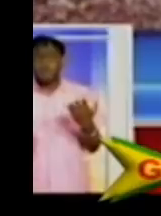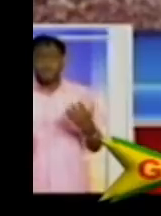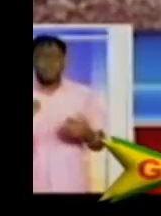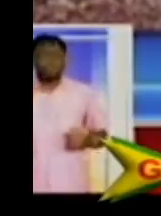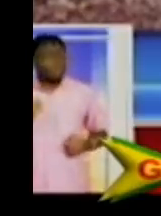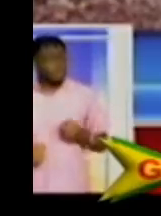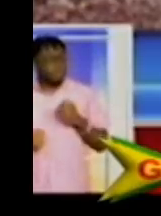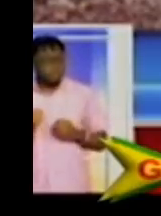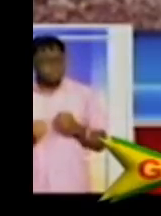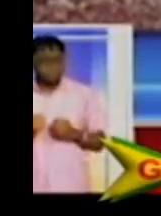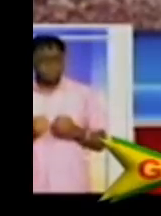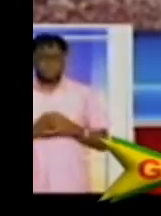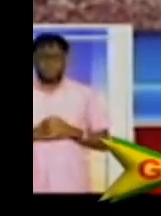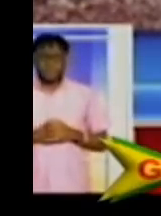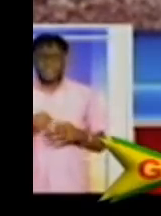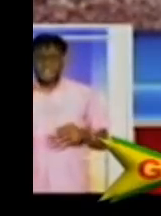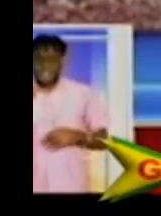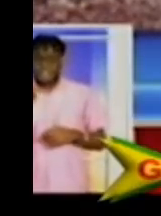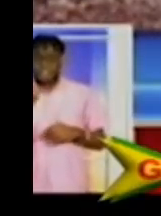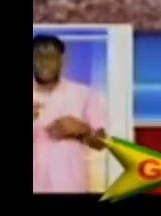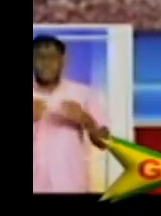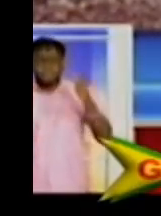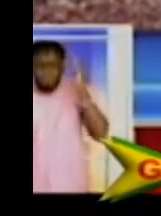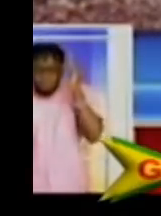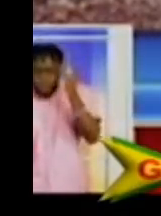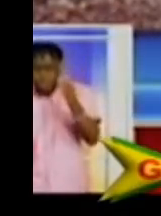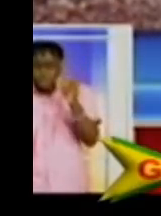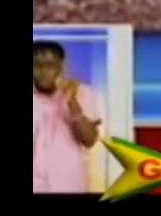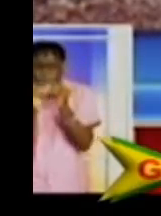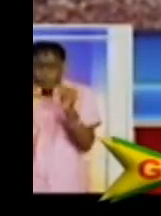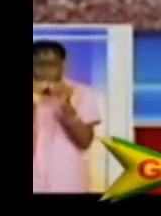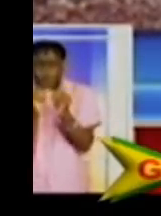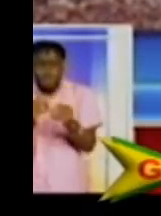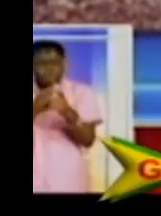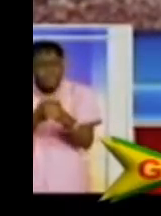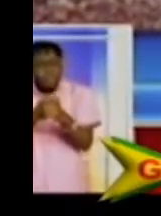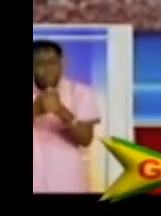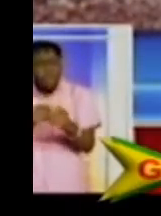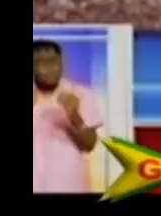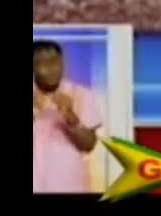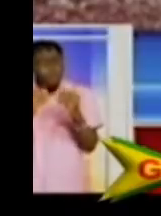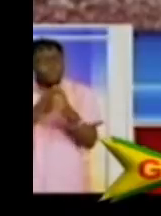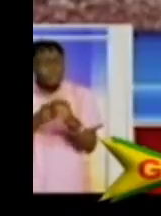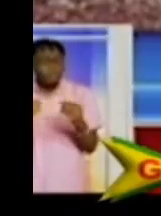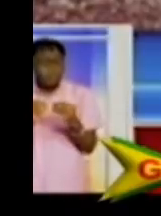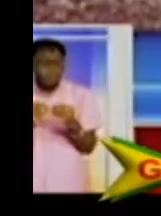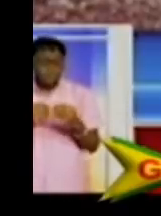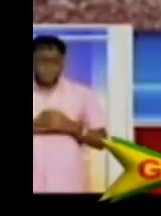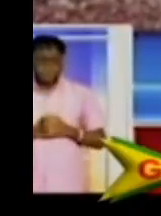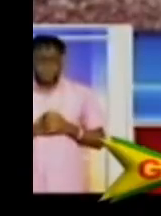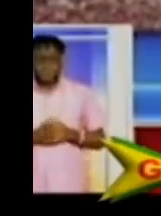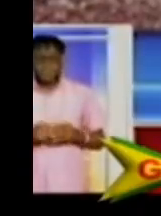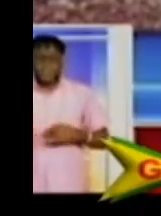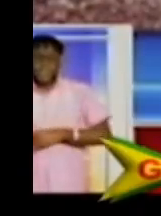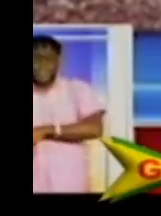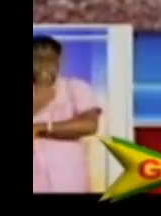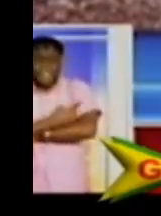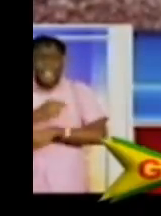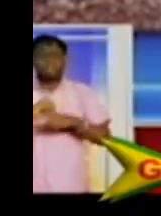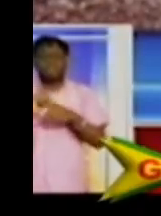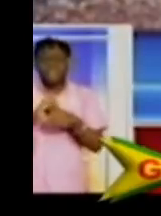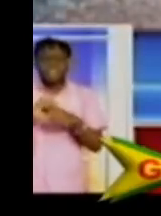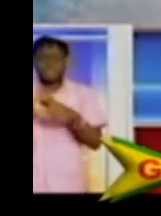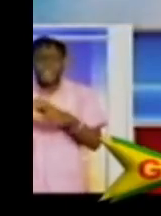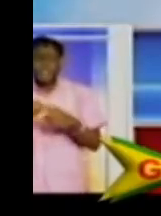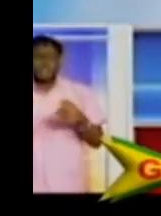general plan, but I'm not a goal setter per se. I don't want to limit myself. So, you know, I'll go out there each and every day and value my innings and do my best